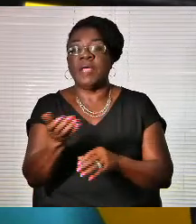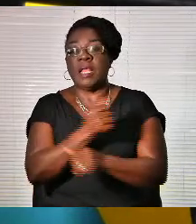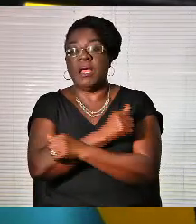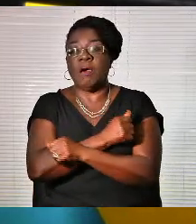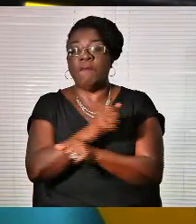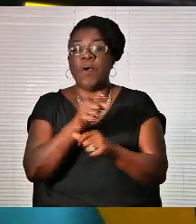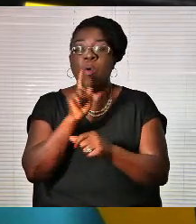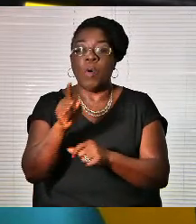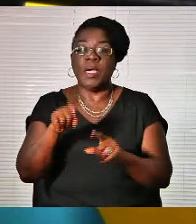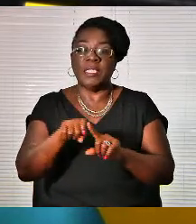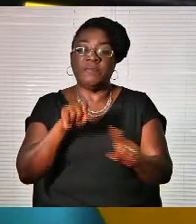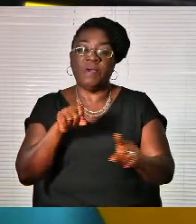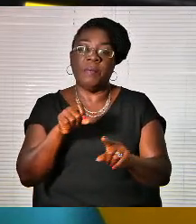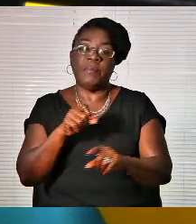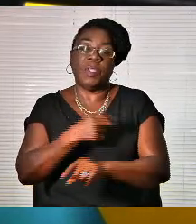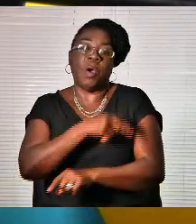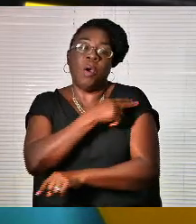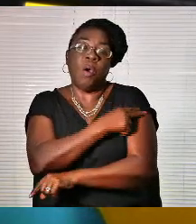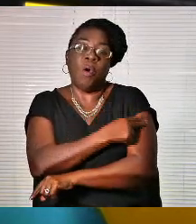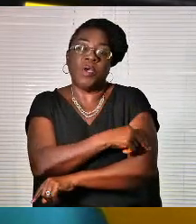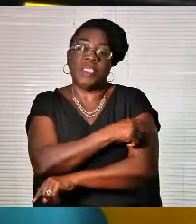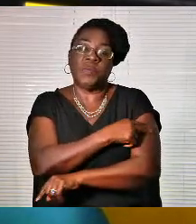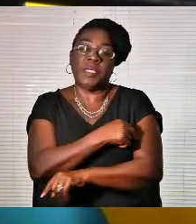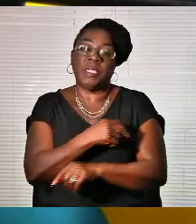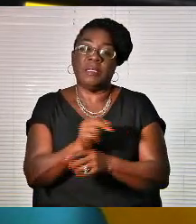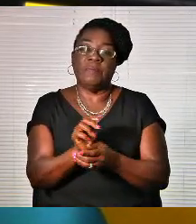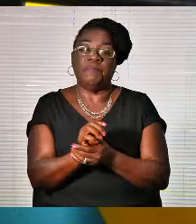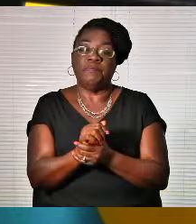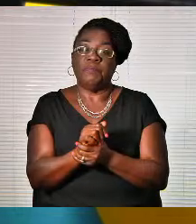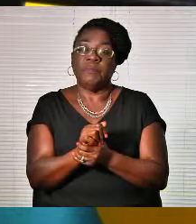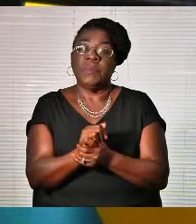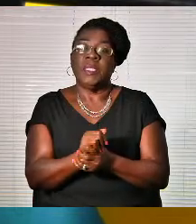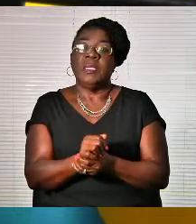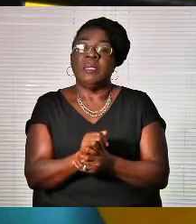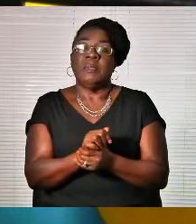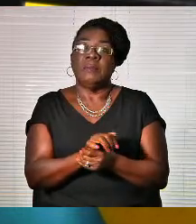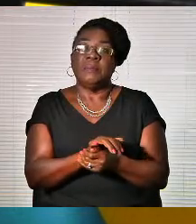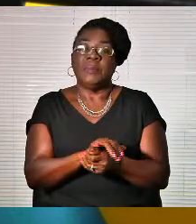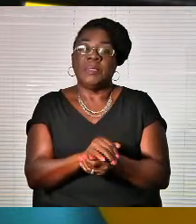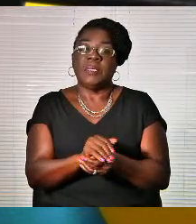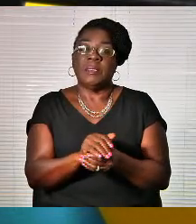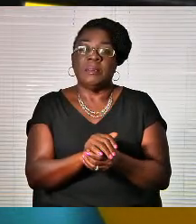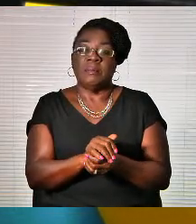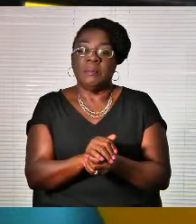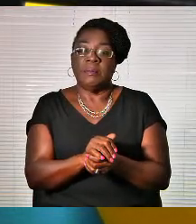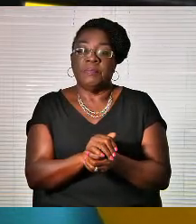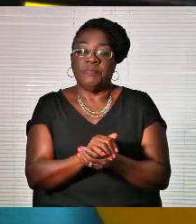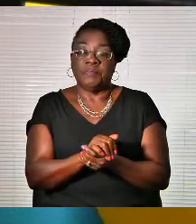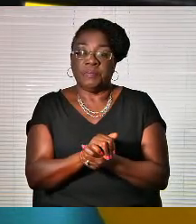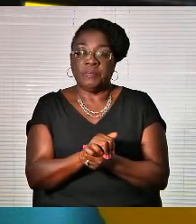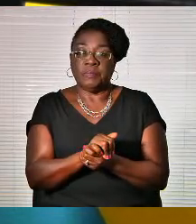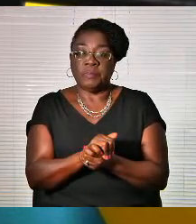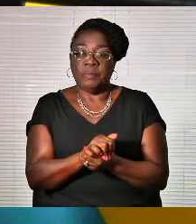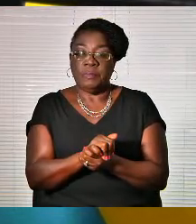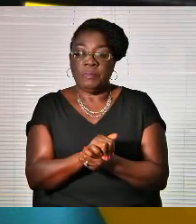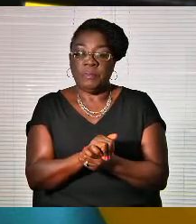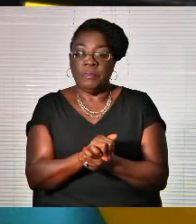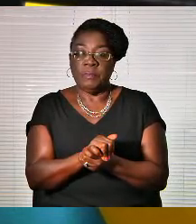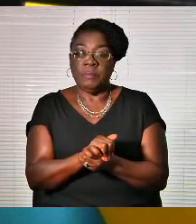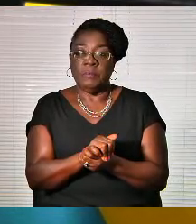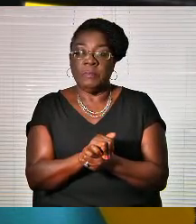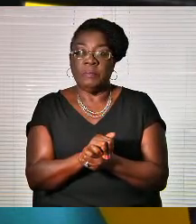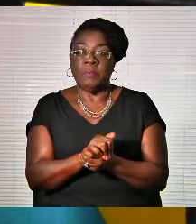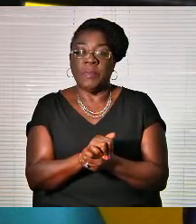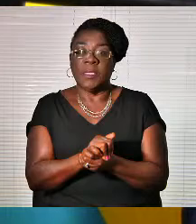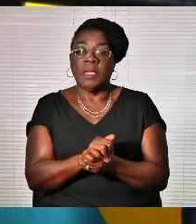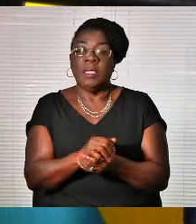to collect the bodies that persons have already paid them to transport to their funeral home of choice.